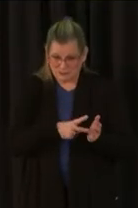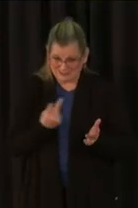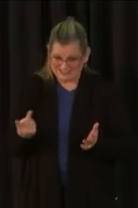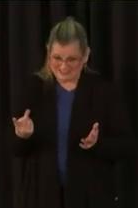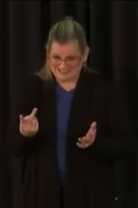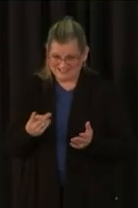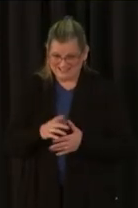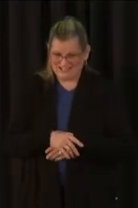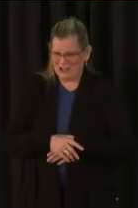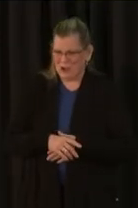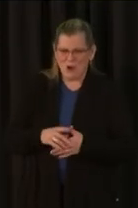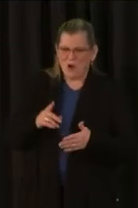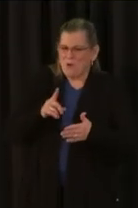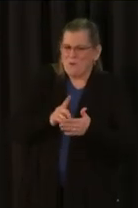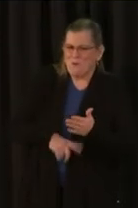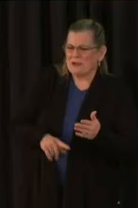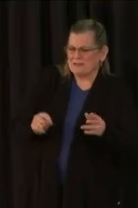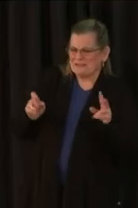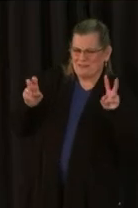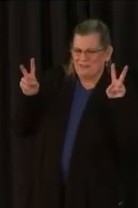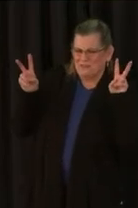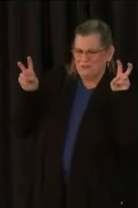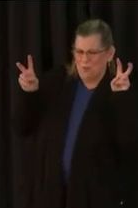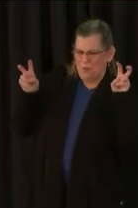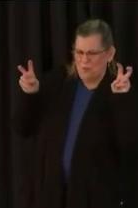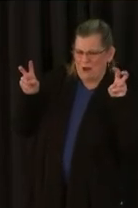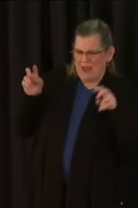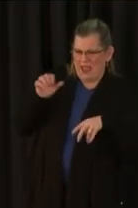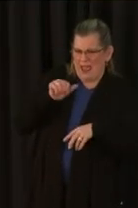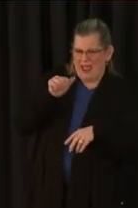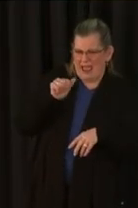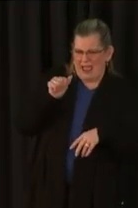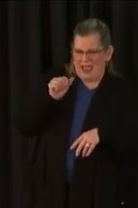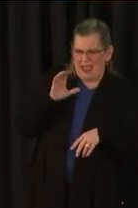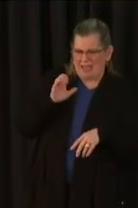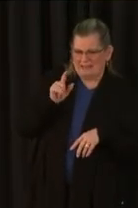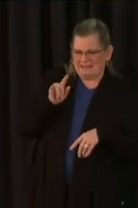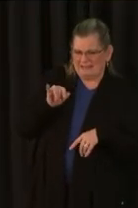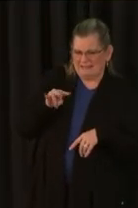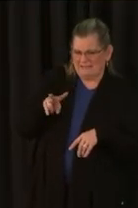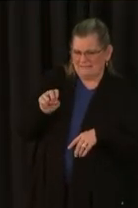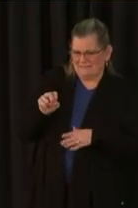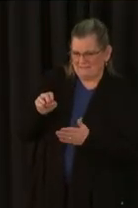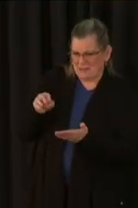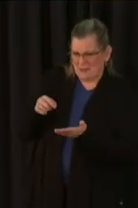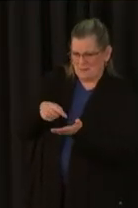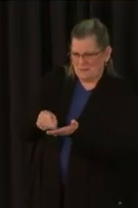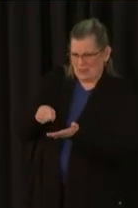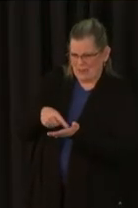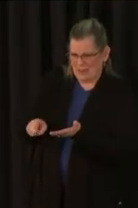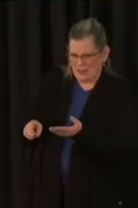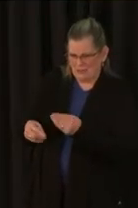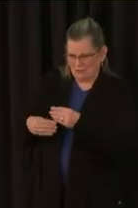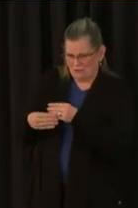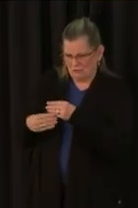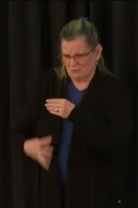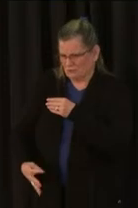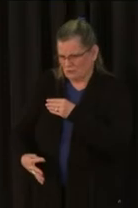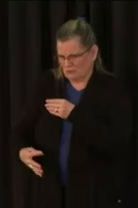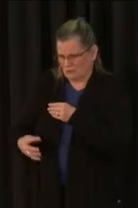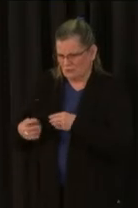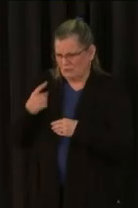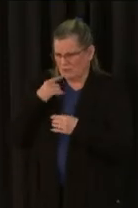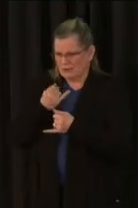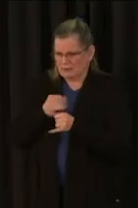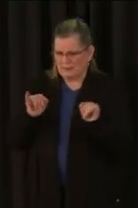does, quote, active pay roster of independent contractors mean?